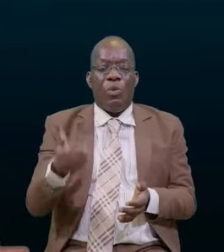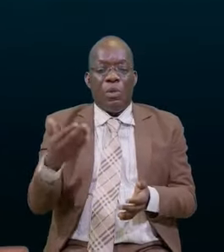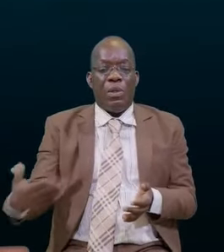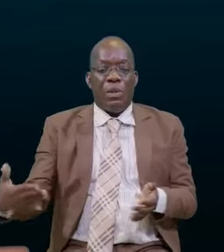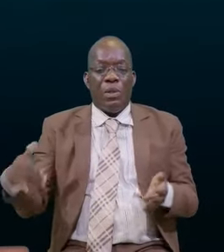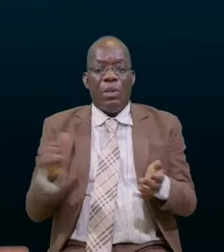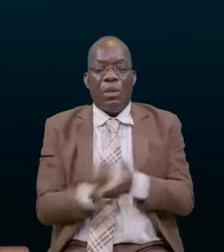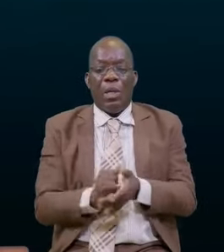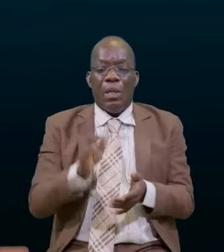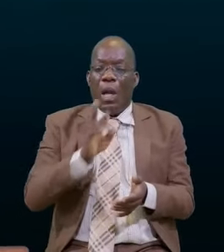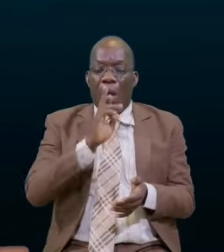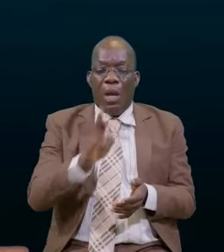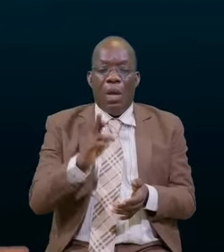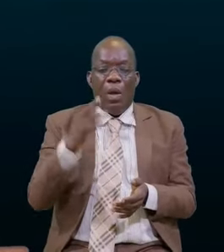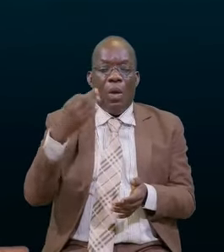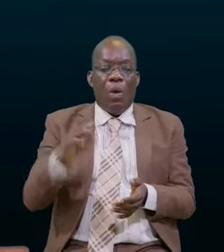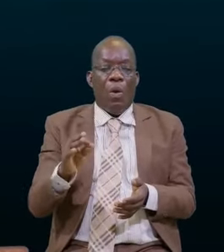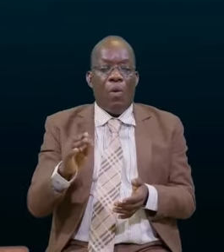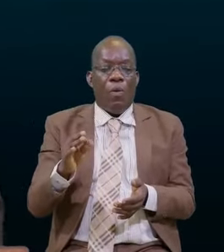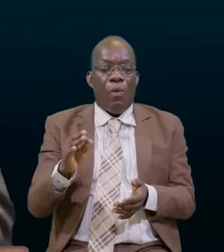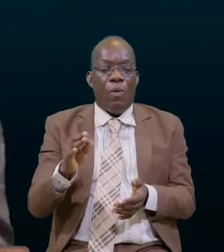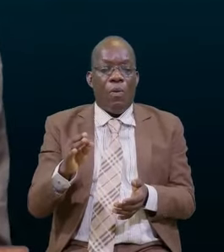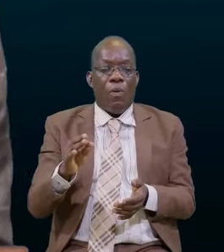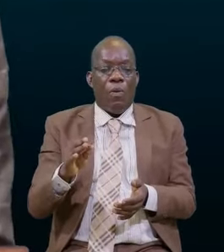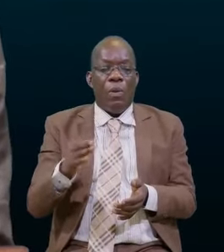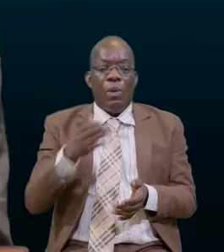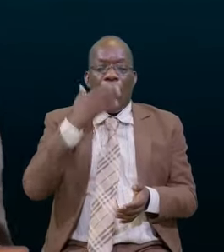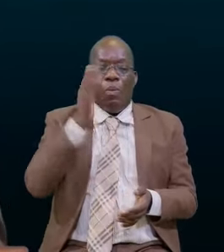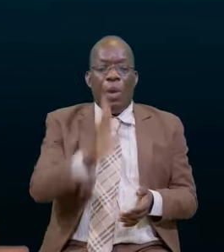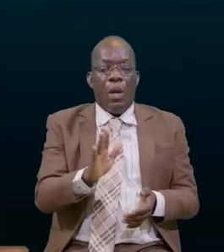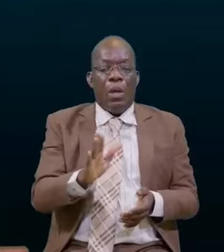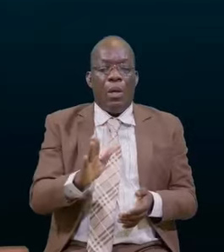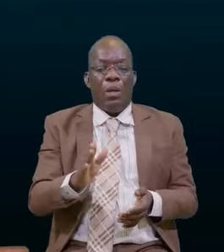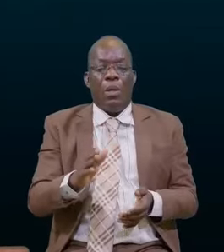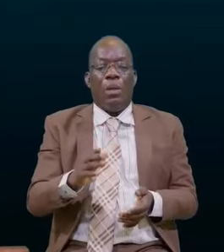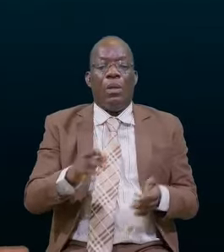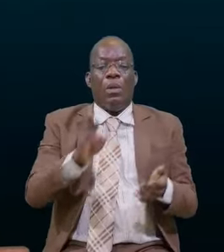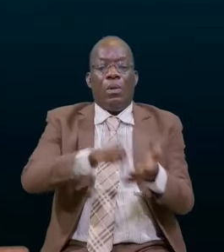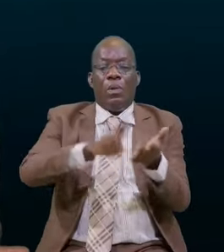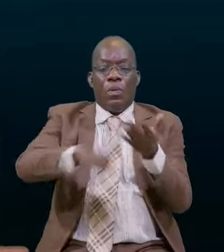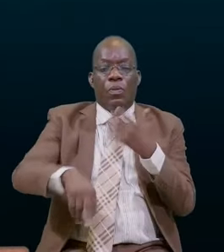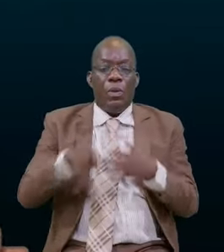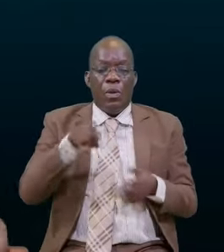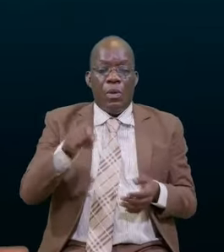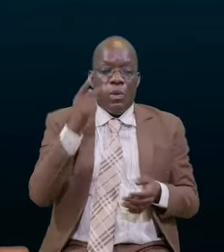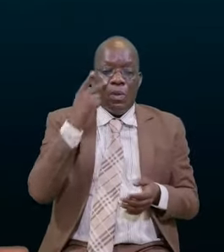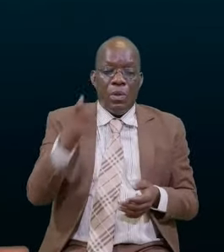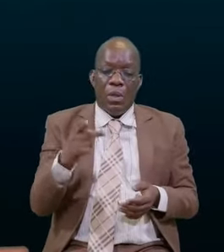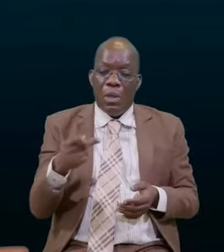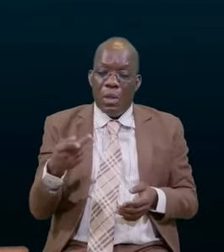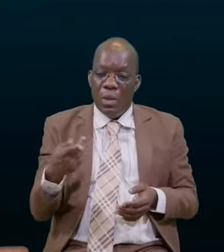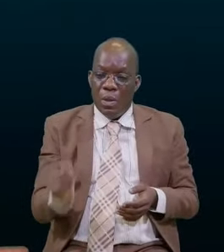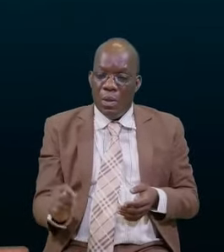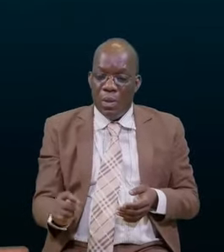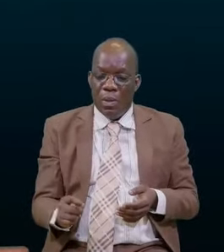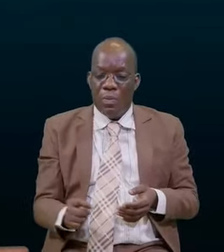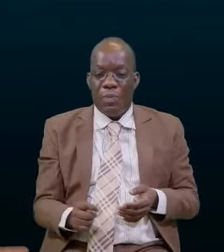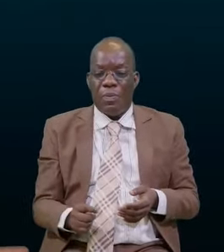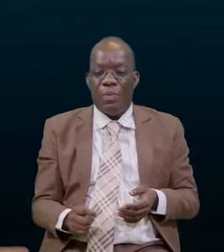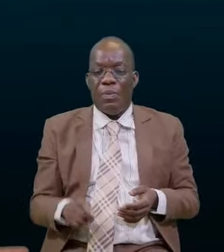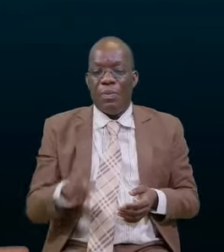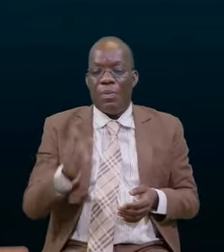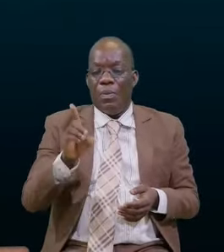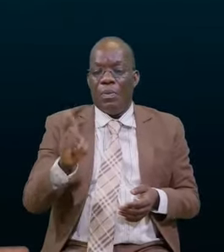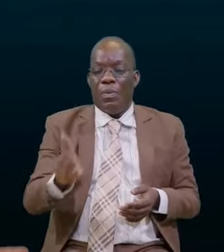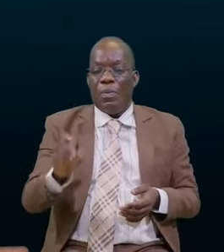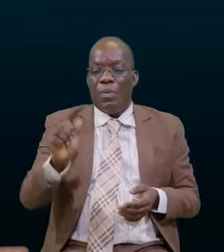terrible terrible consequences and we have heard about the little horn in the Book of Daniel let's look at the